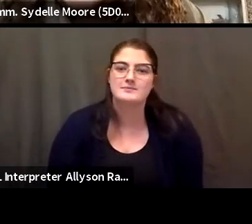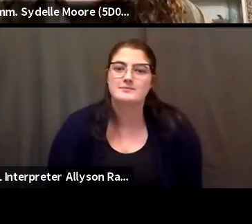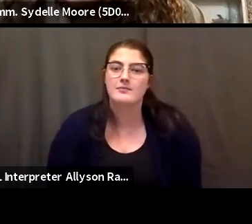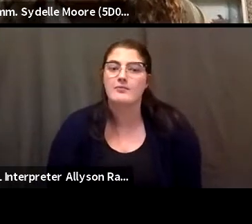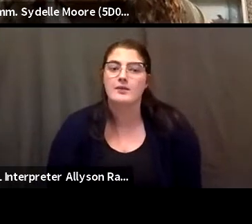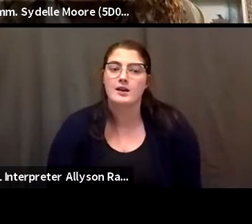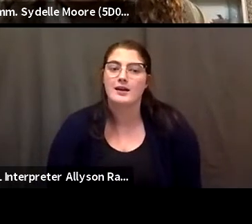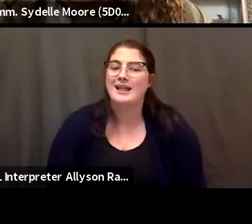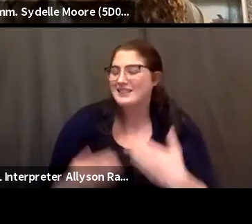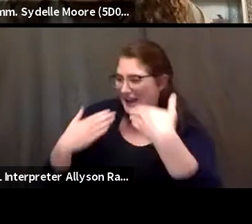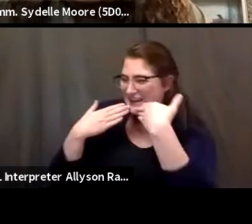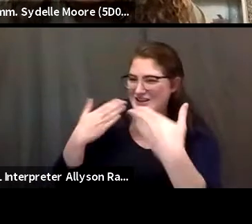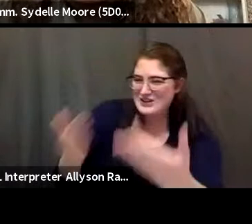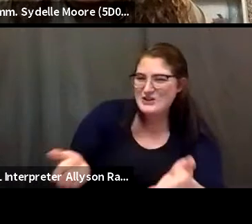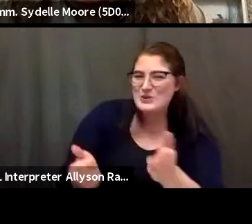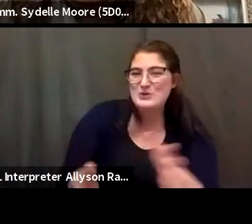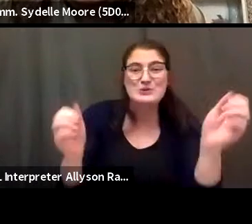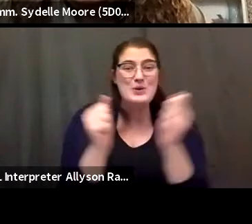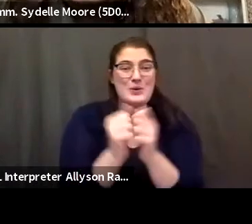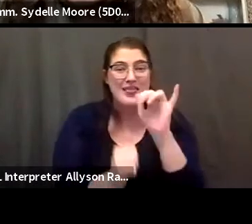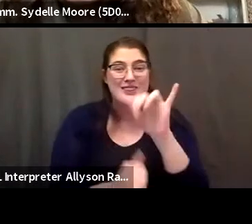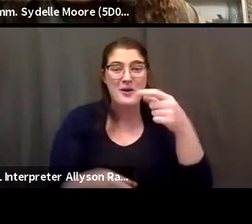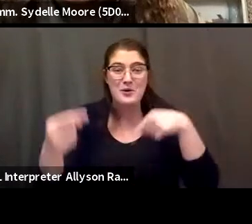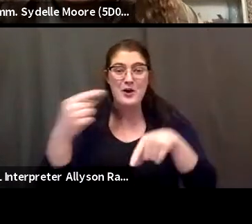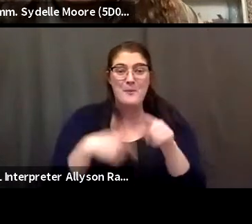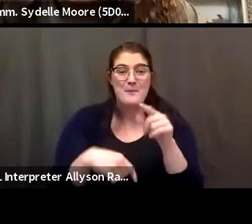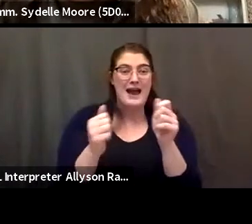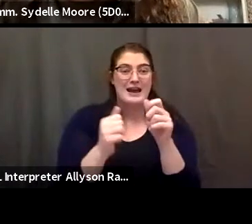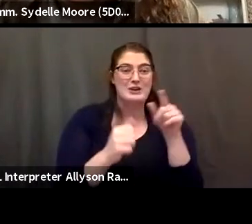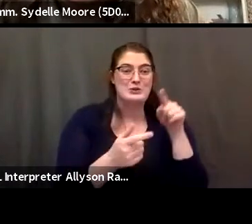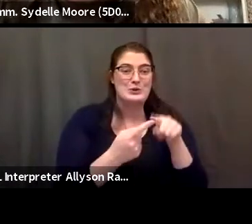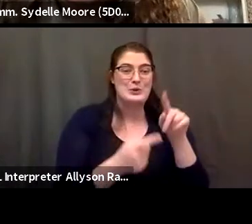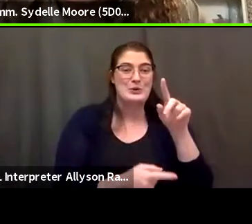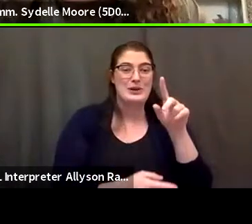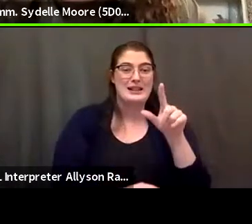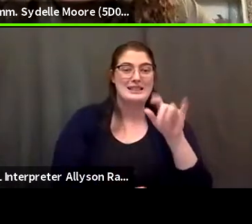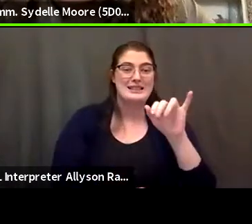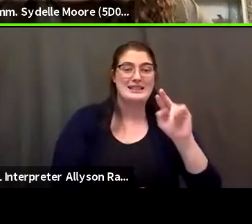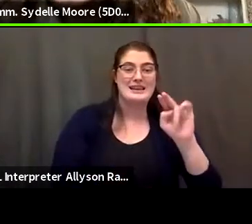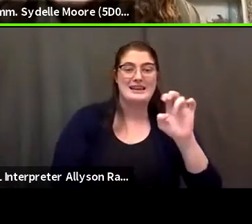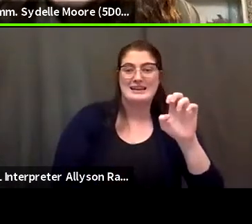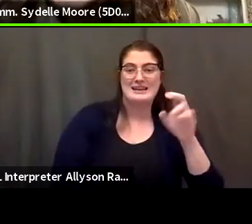Thank you, madam. So with that, we go back to Commissioner Linhan.